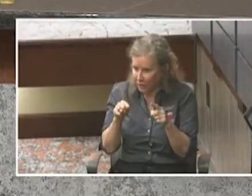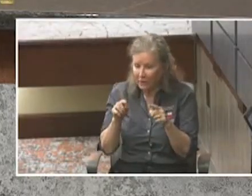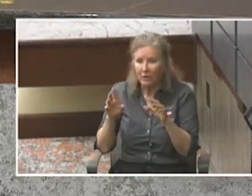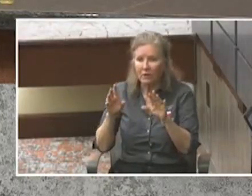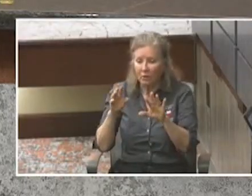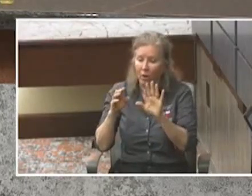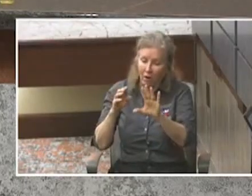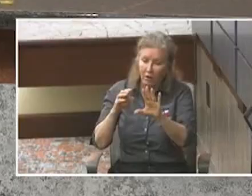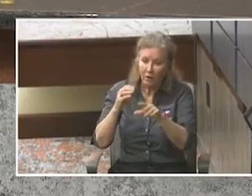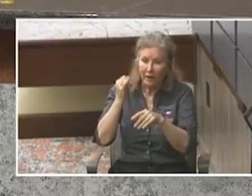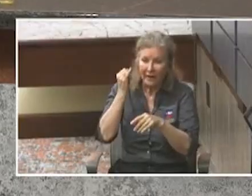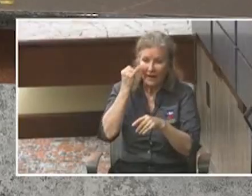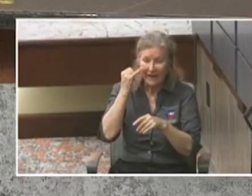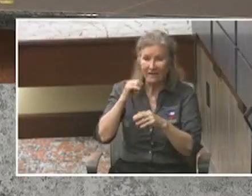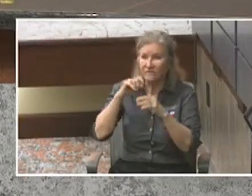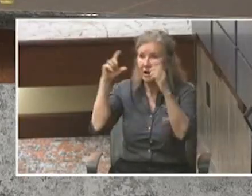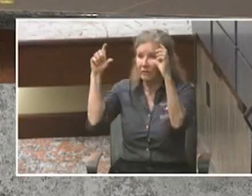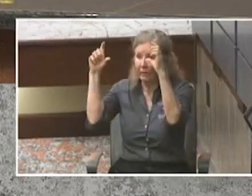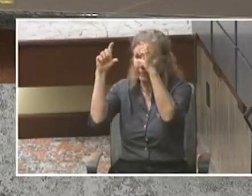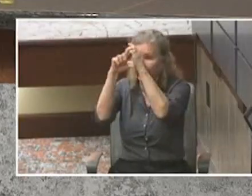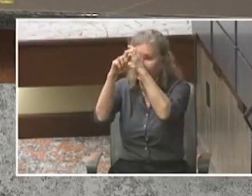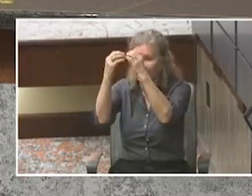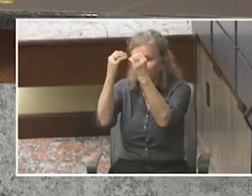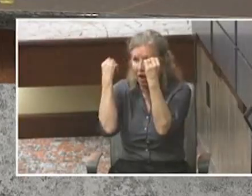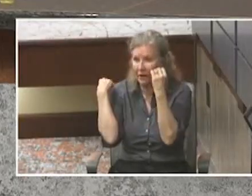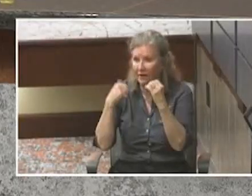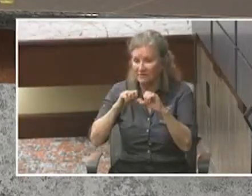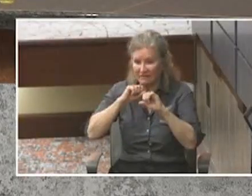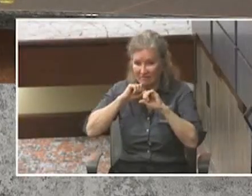nothing, it was Jonathan Cook knows how to find an act.